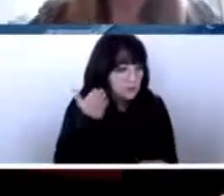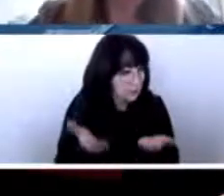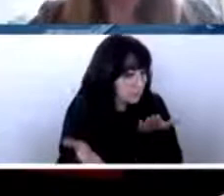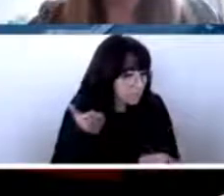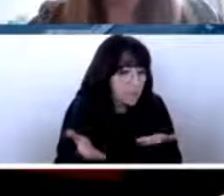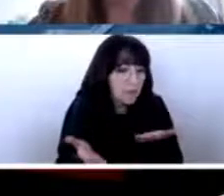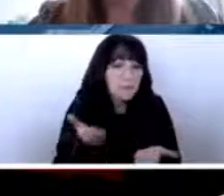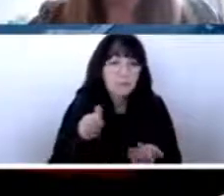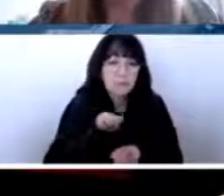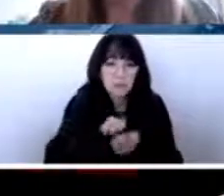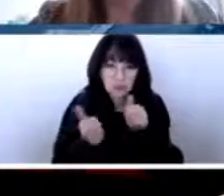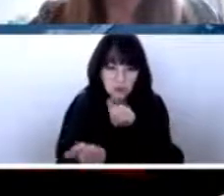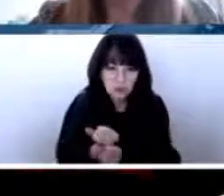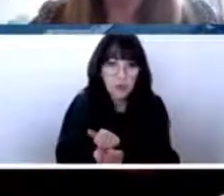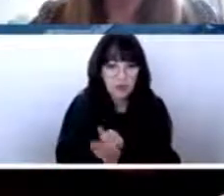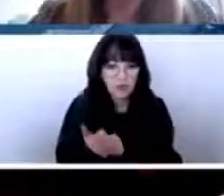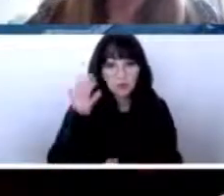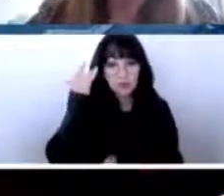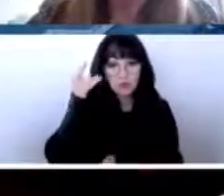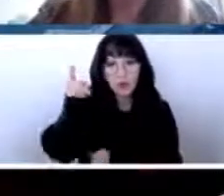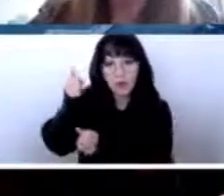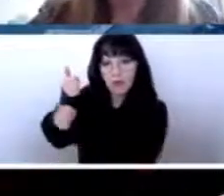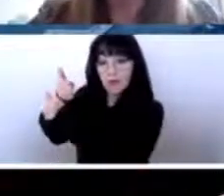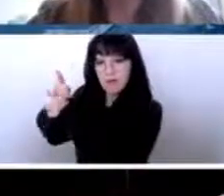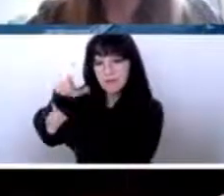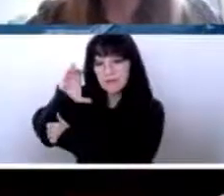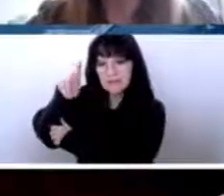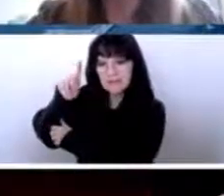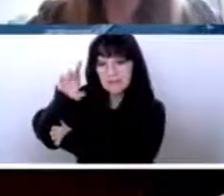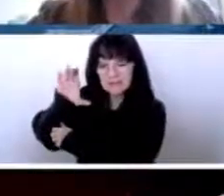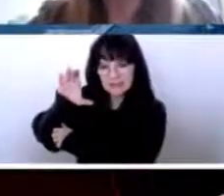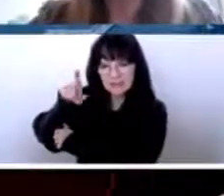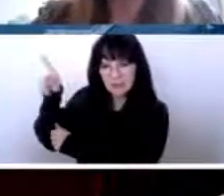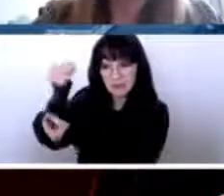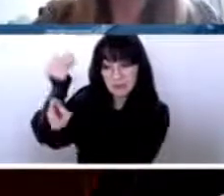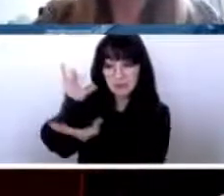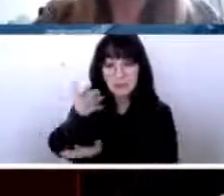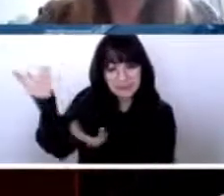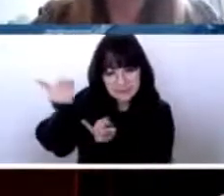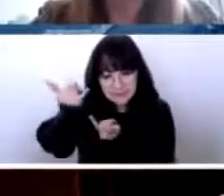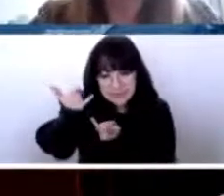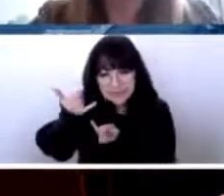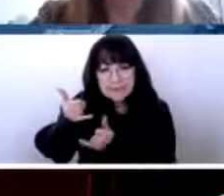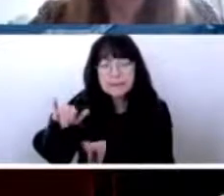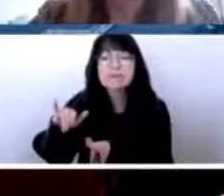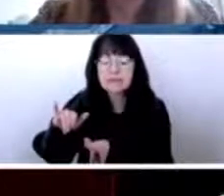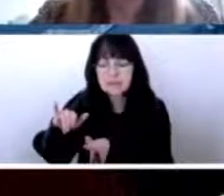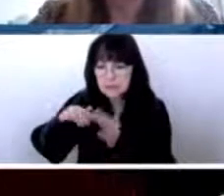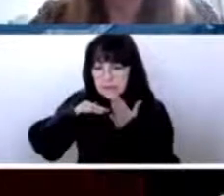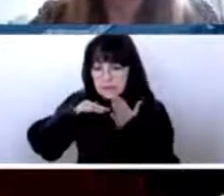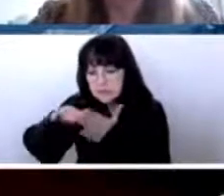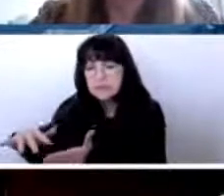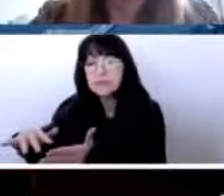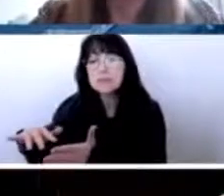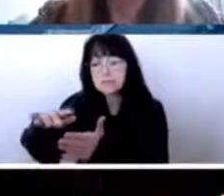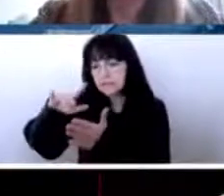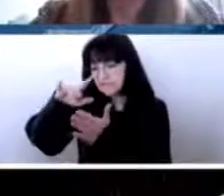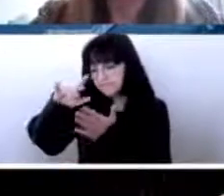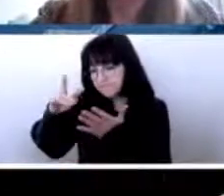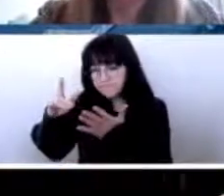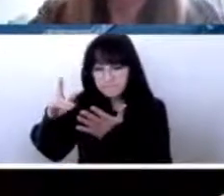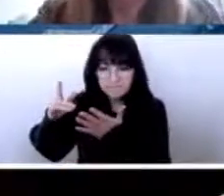change. CDC has informed us that they're still working on some updated guidance for isolation